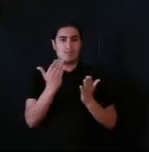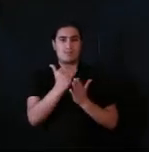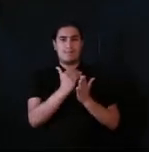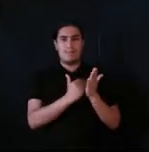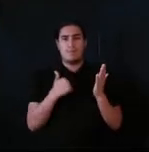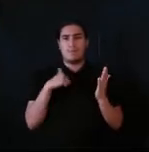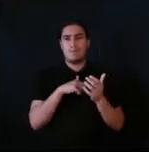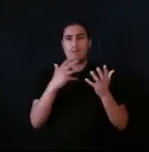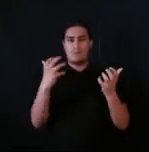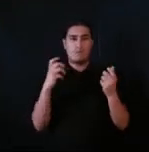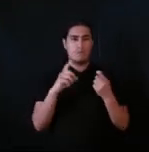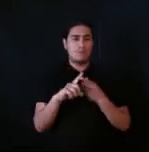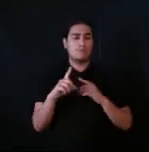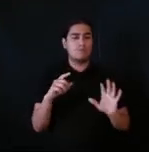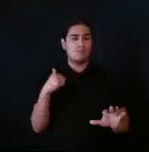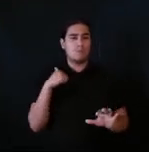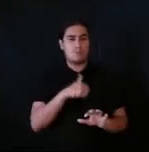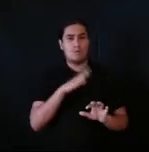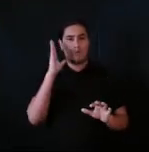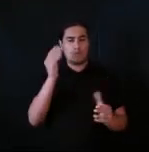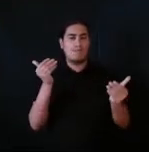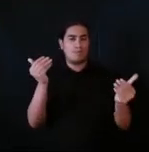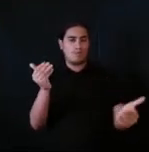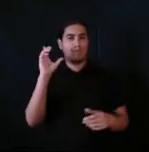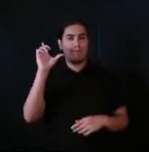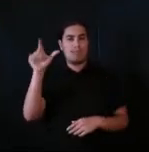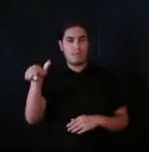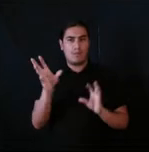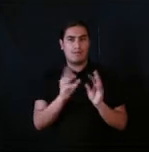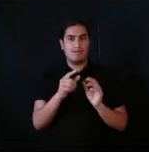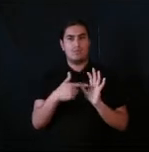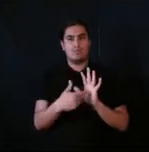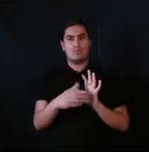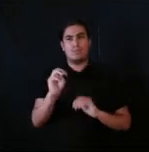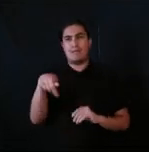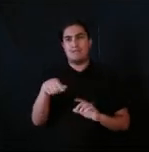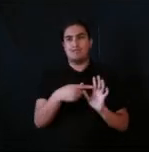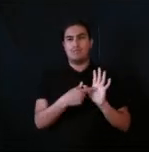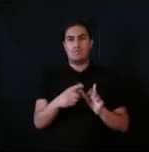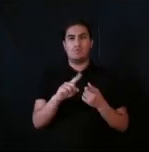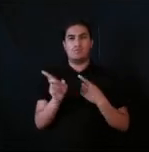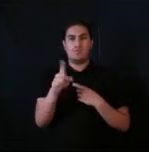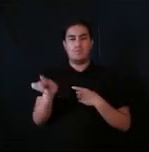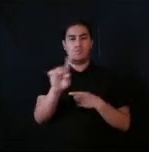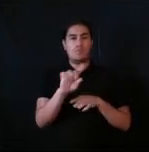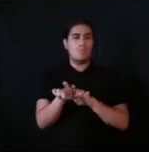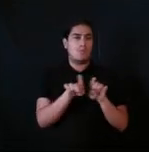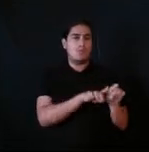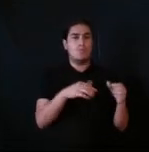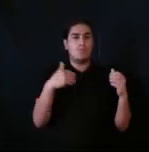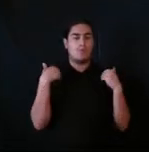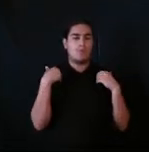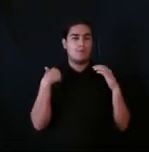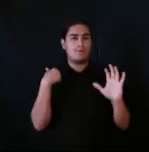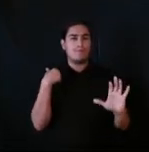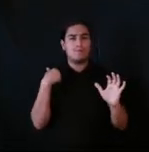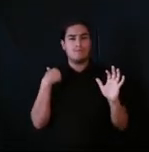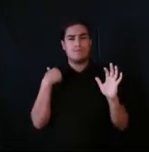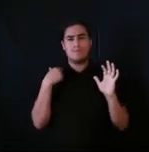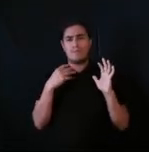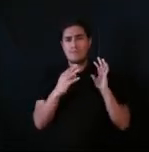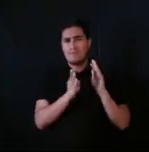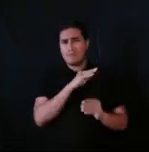we wanted to we will come forward at a future meeting and present those maps to you um we're also work there's also a requirement in the